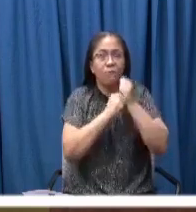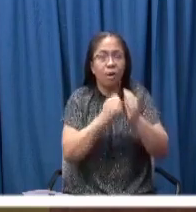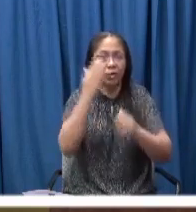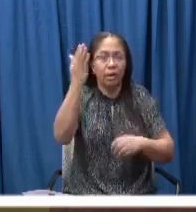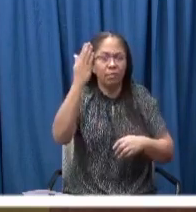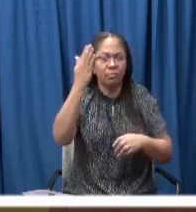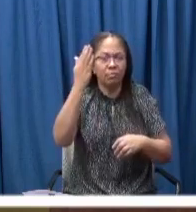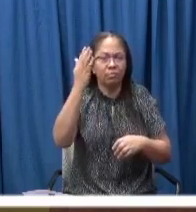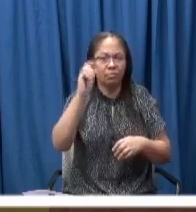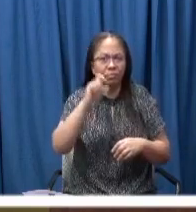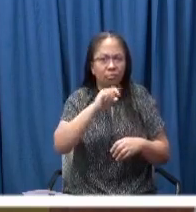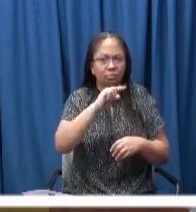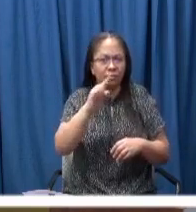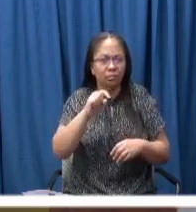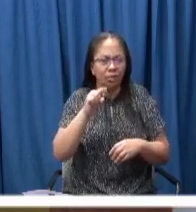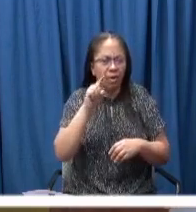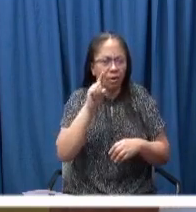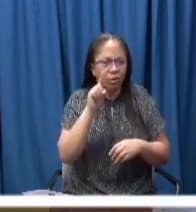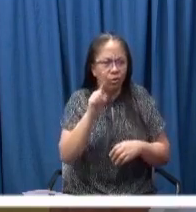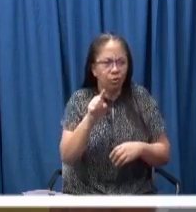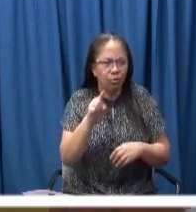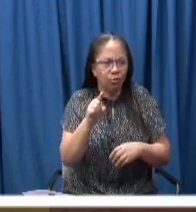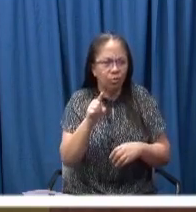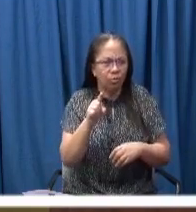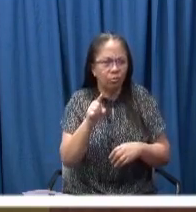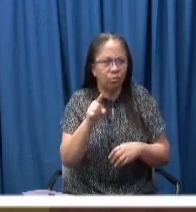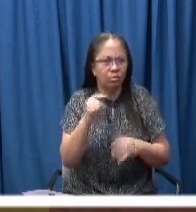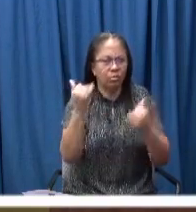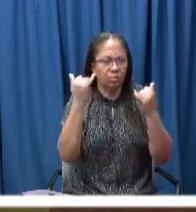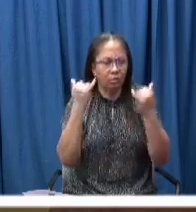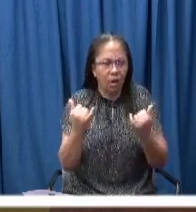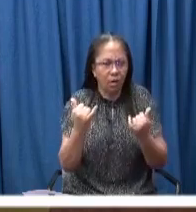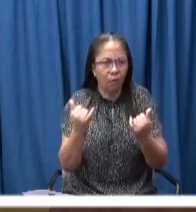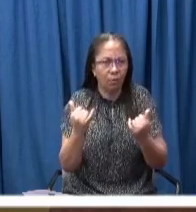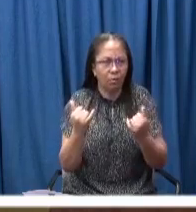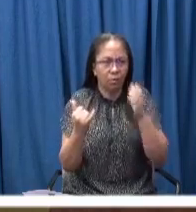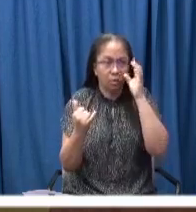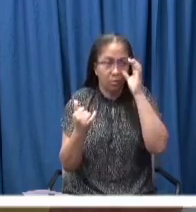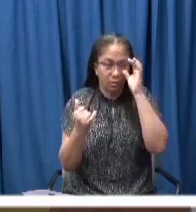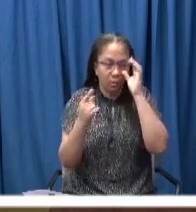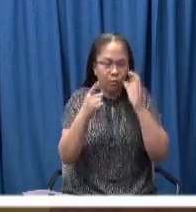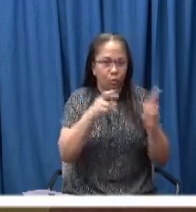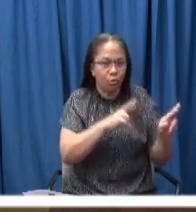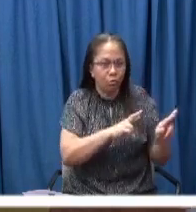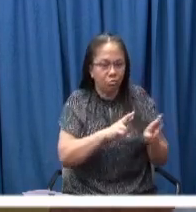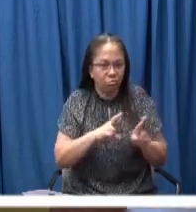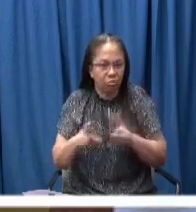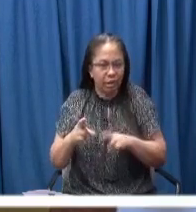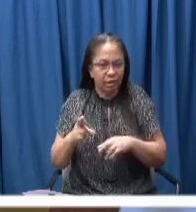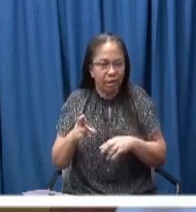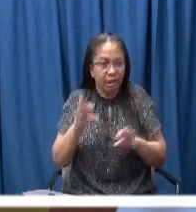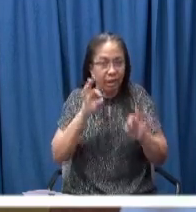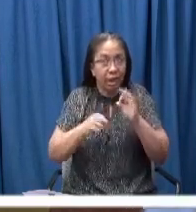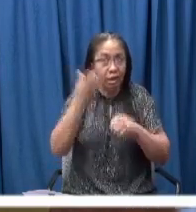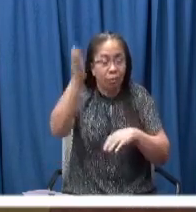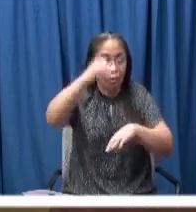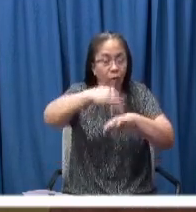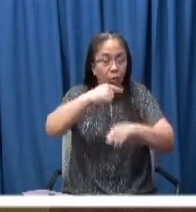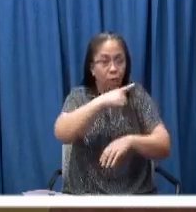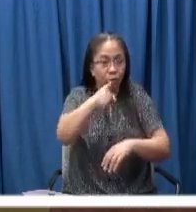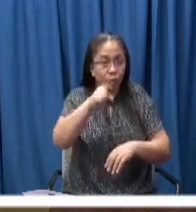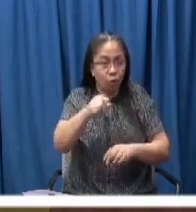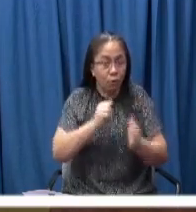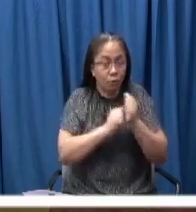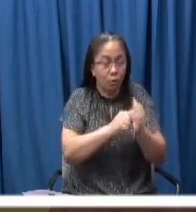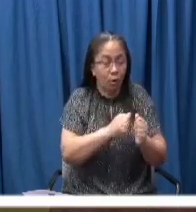you in this place where God can call and you will follow?